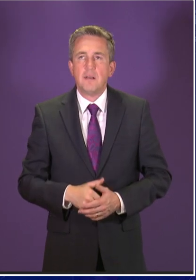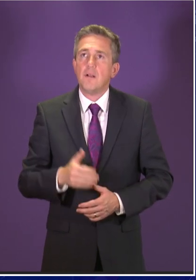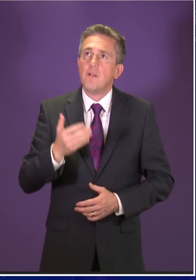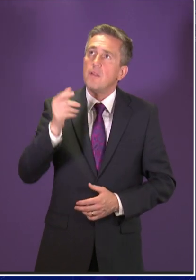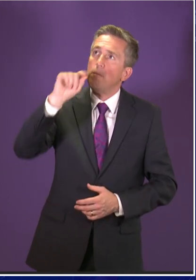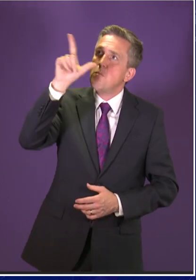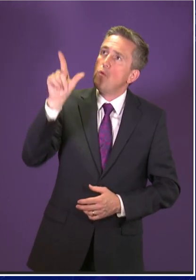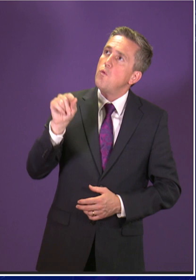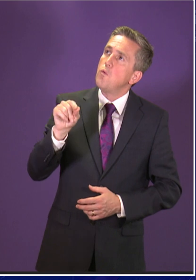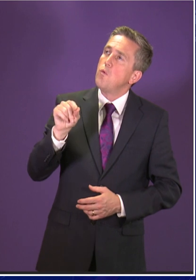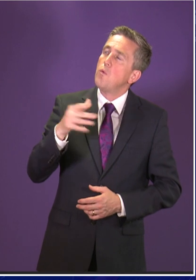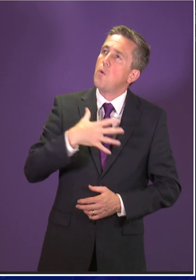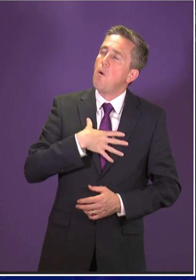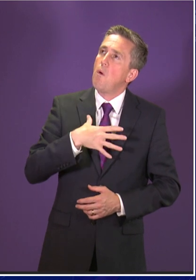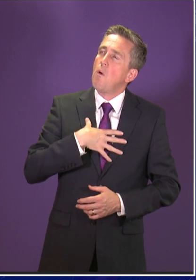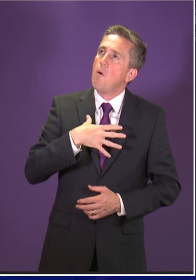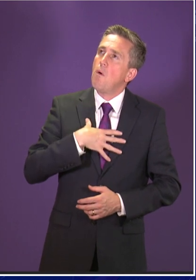Moon.